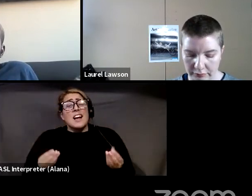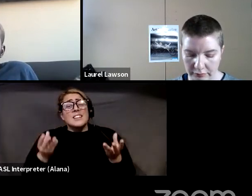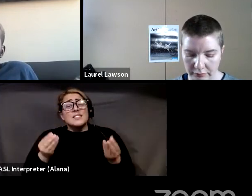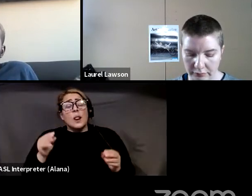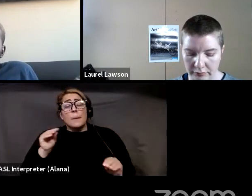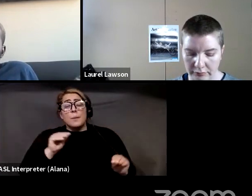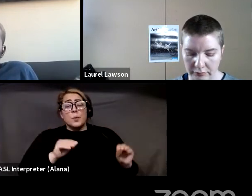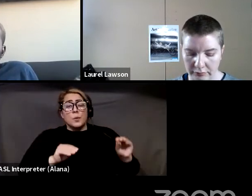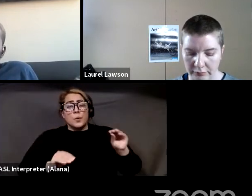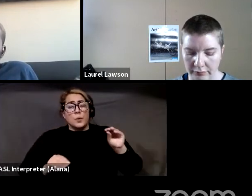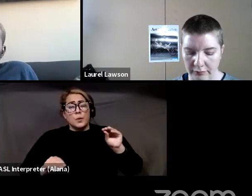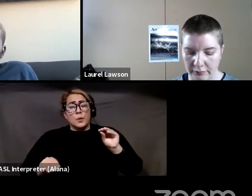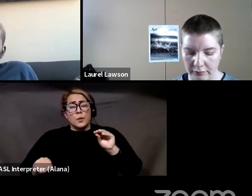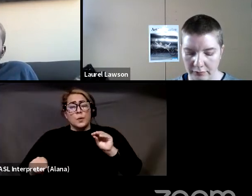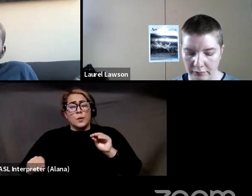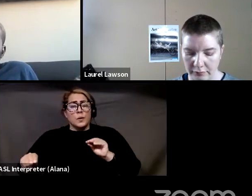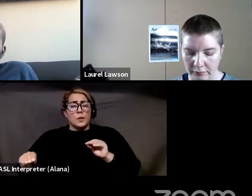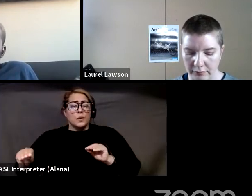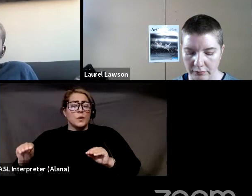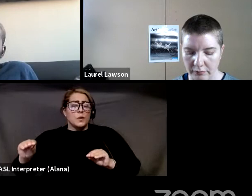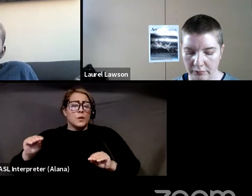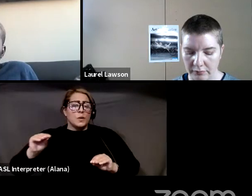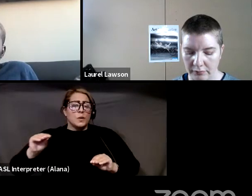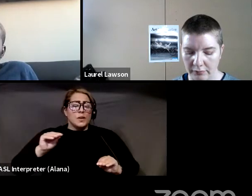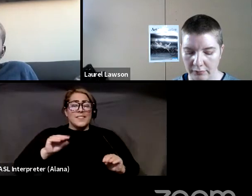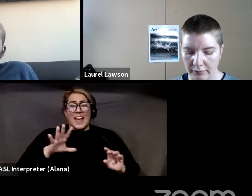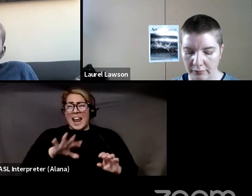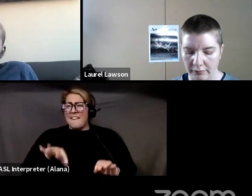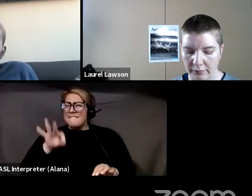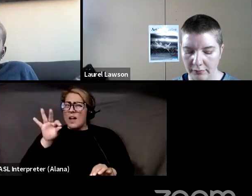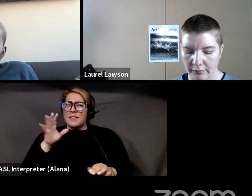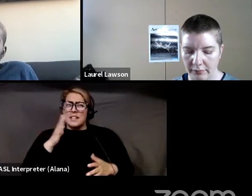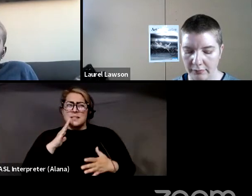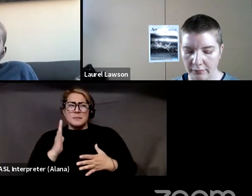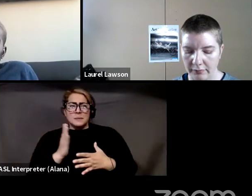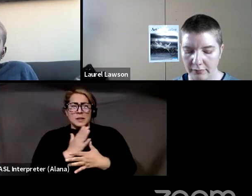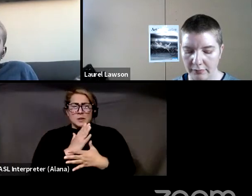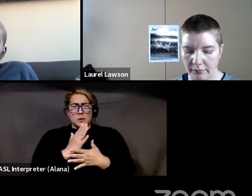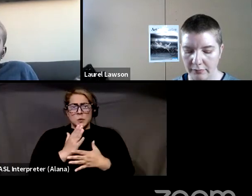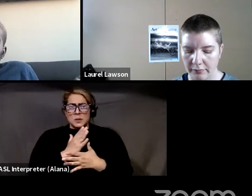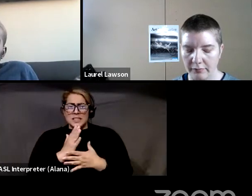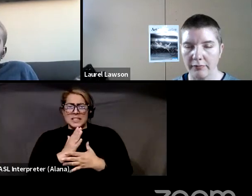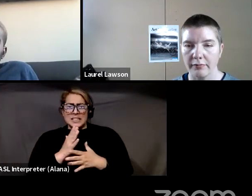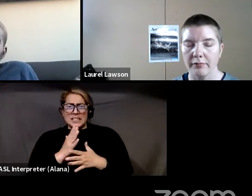yeah, kind of like in this in-between space between like